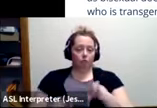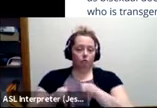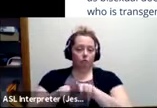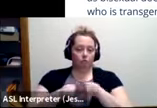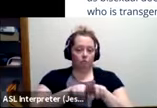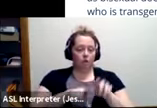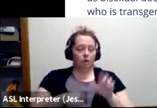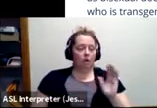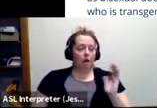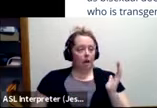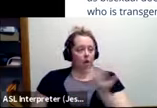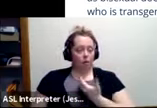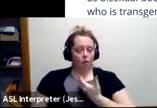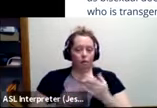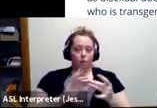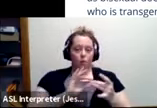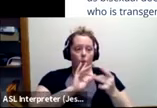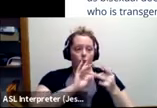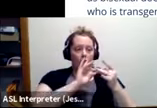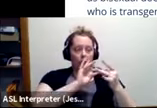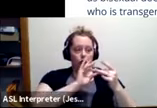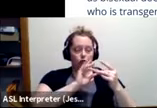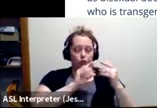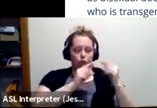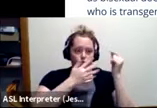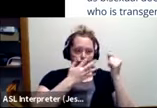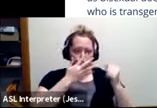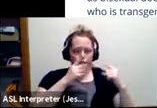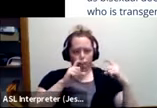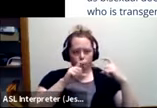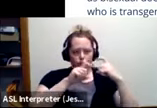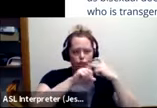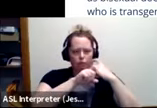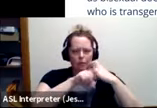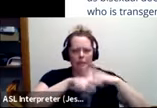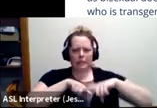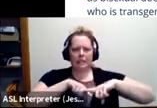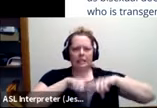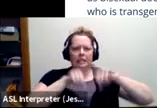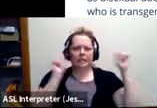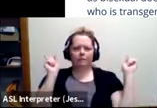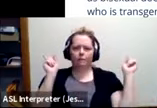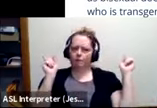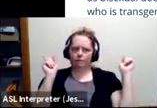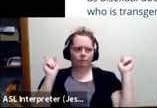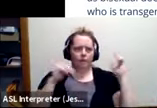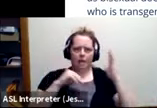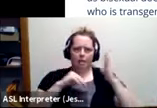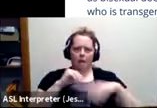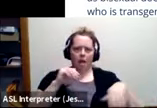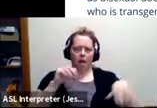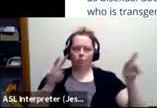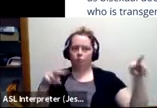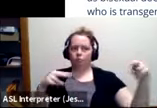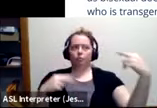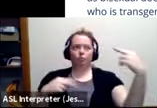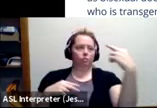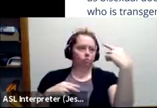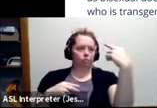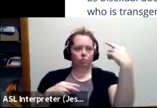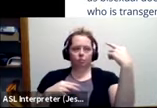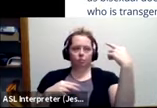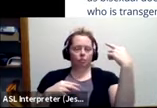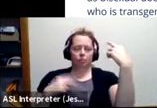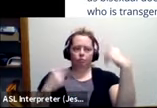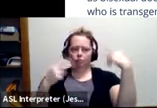completely different to what someone looking at us would assume. So it's never good to assume, you know, someone's